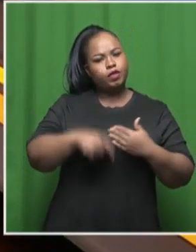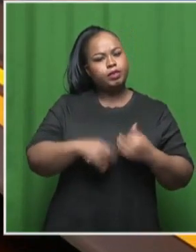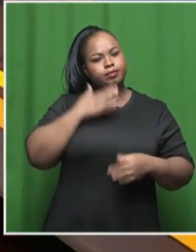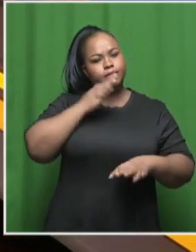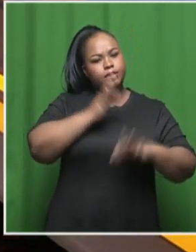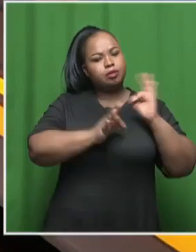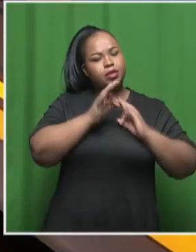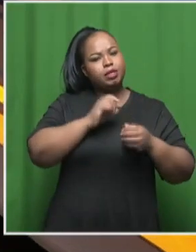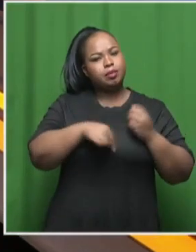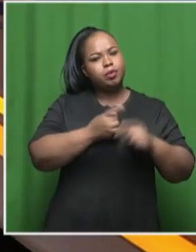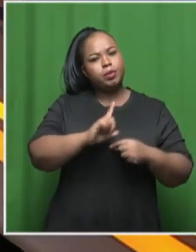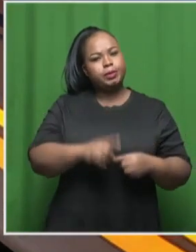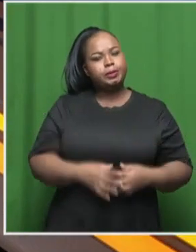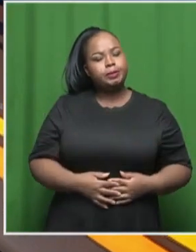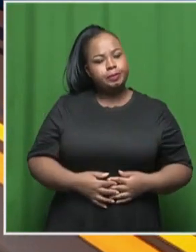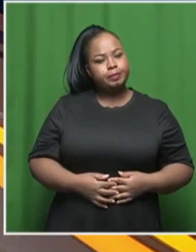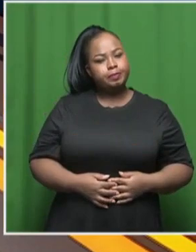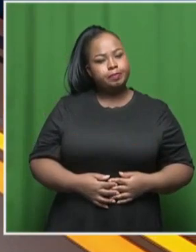us through it.